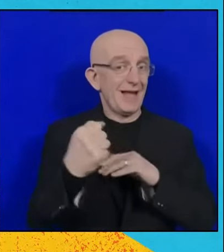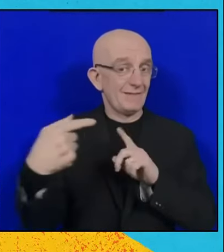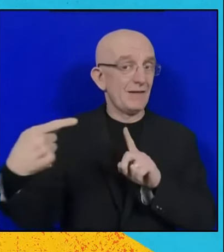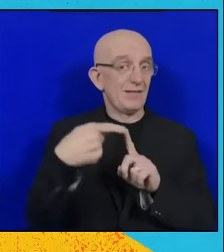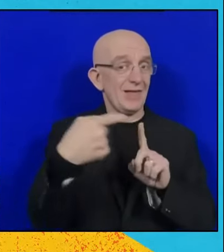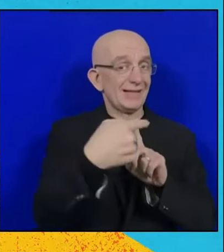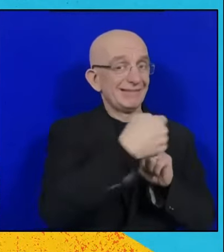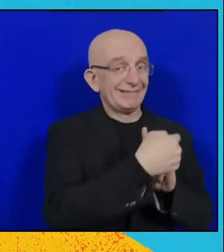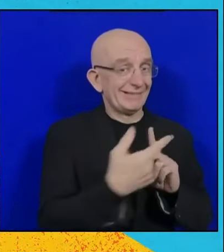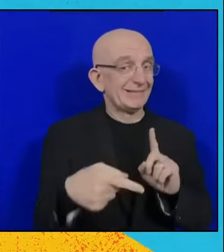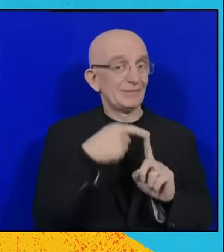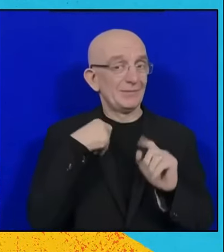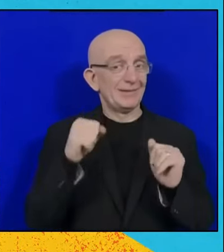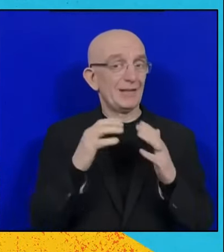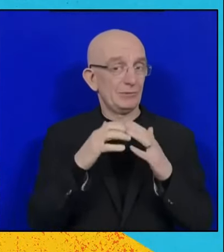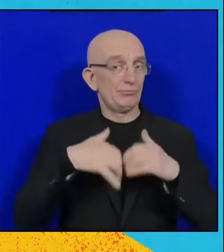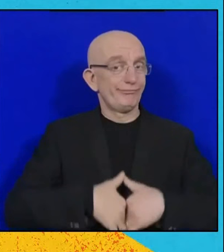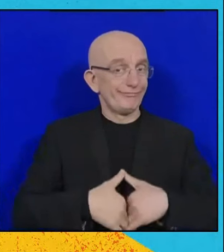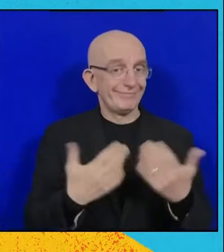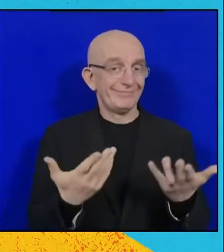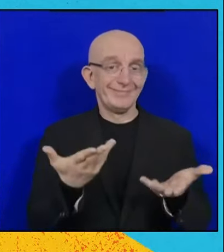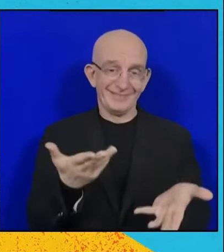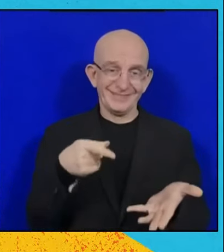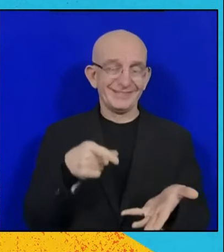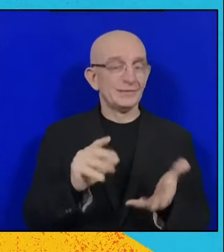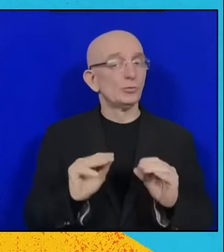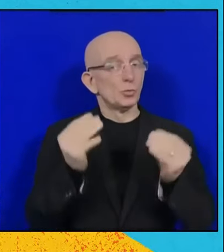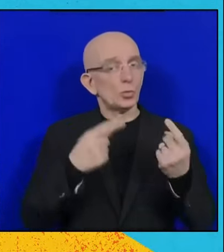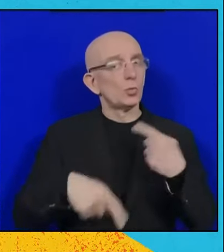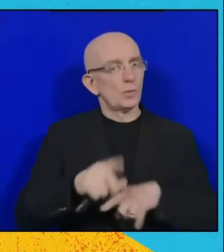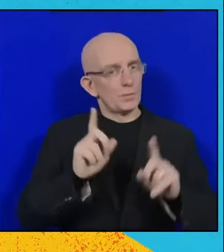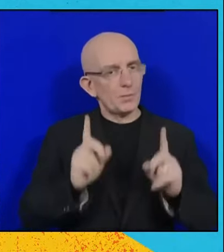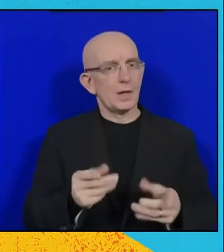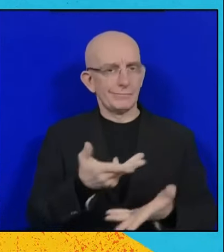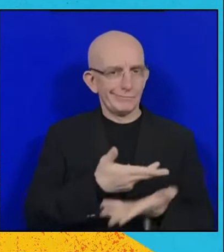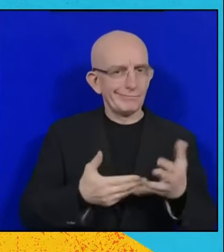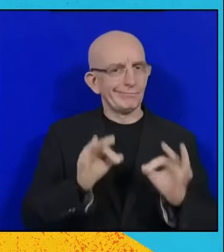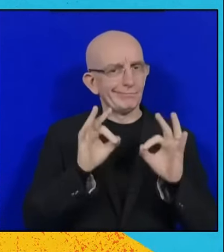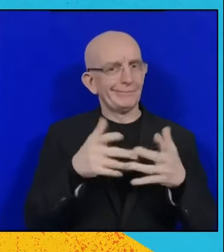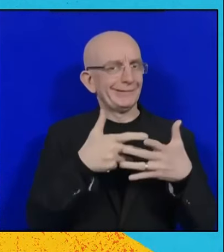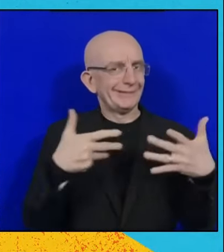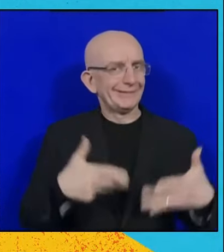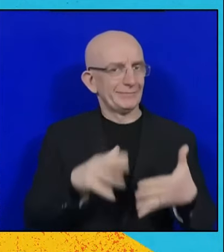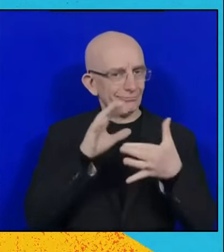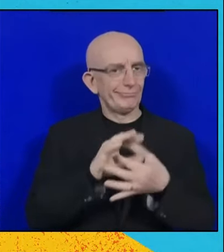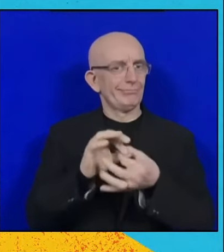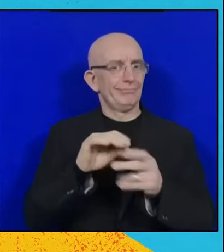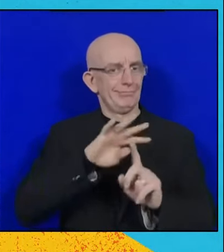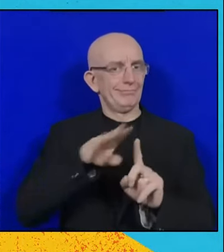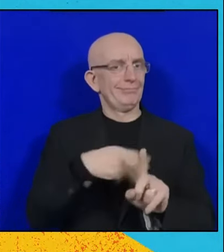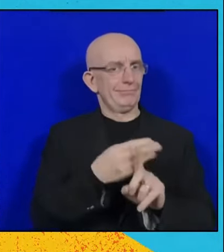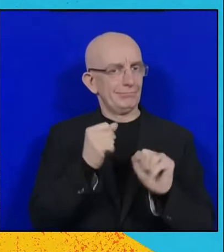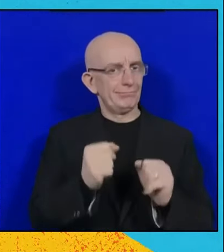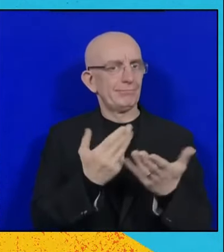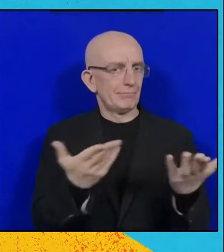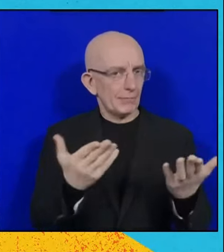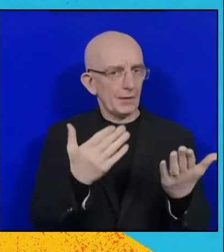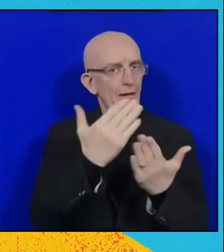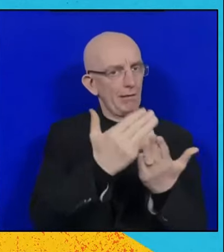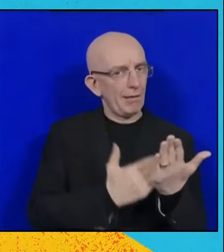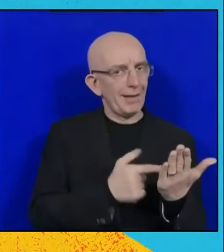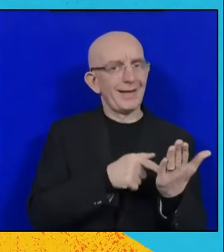to develop equity and justice in the most vulnerable communities, in the frontline communities, and throughout global youth. And that demands